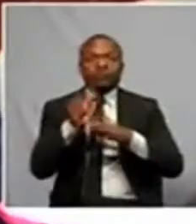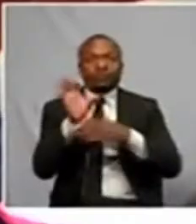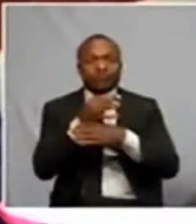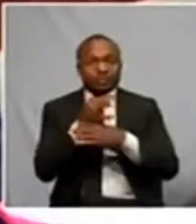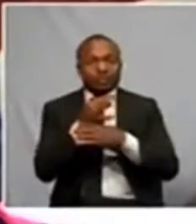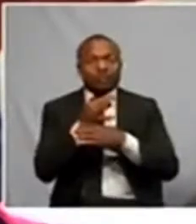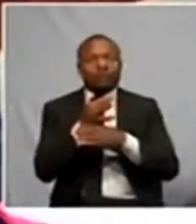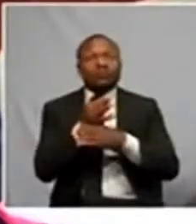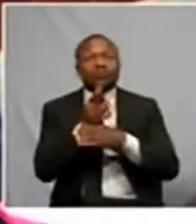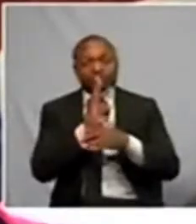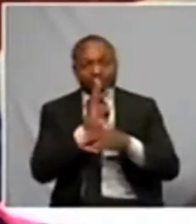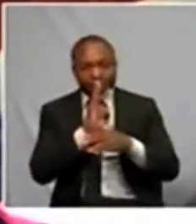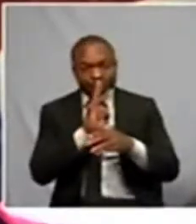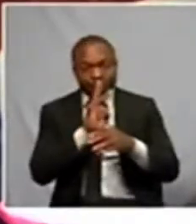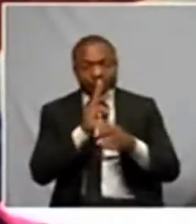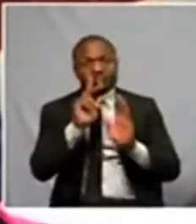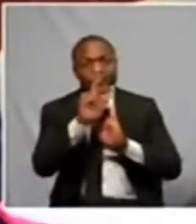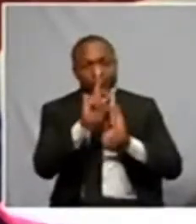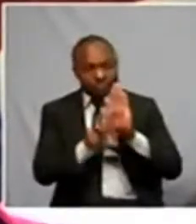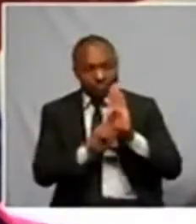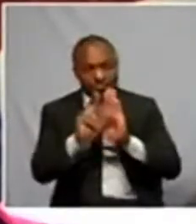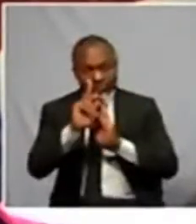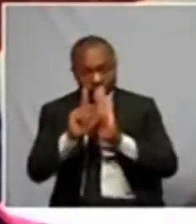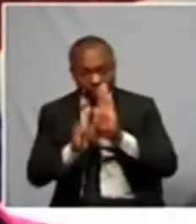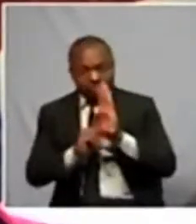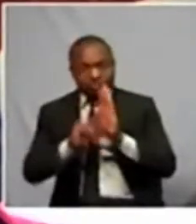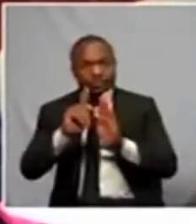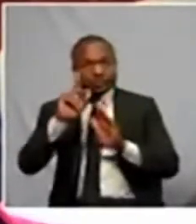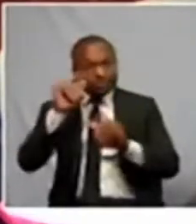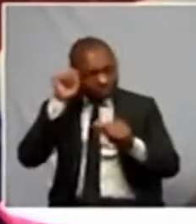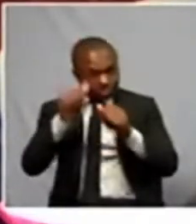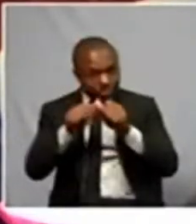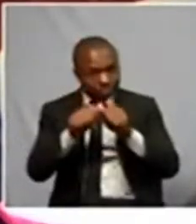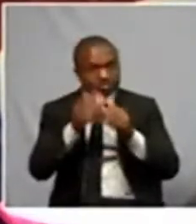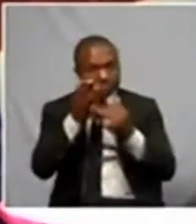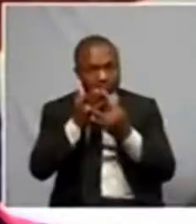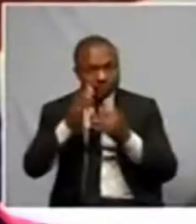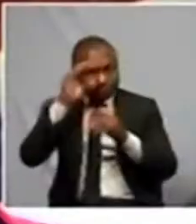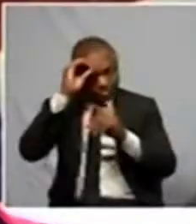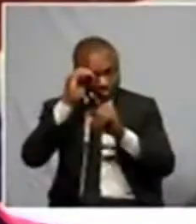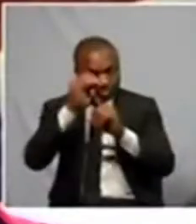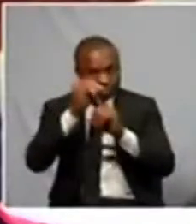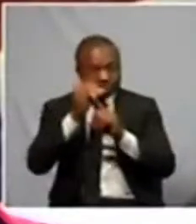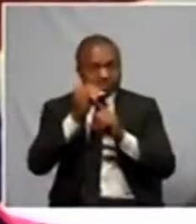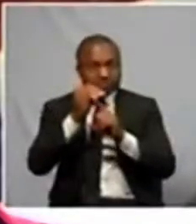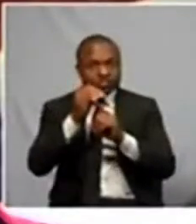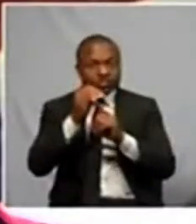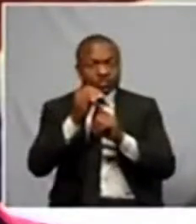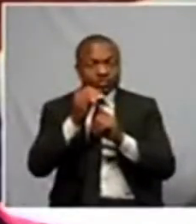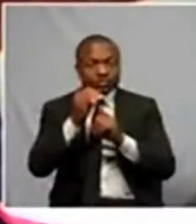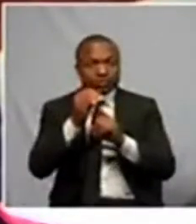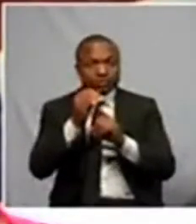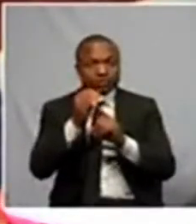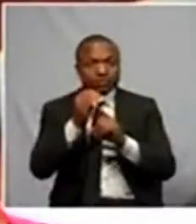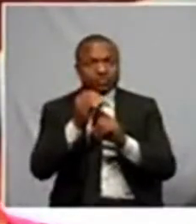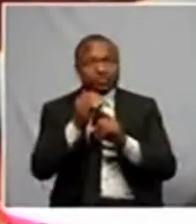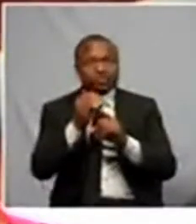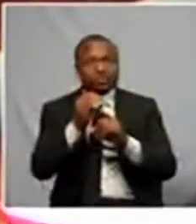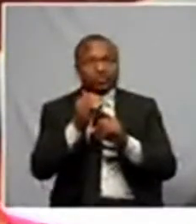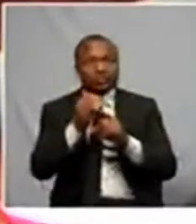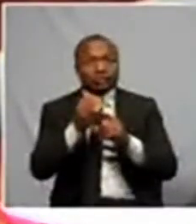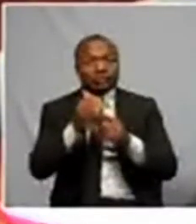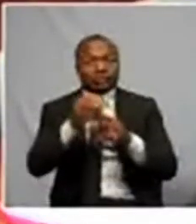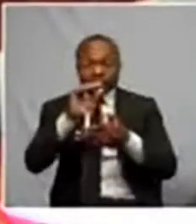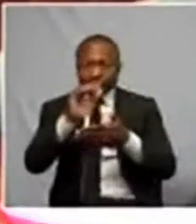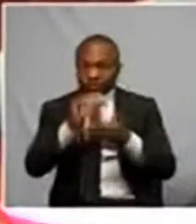Policy. Both the policy and the agreement share common objectives, including the deterrence and elimination of